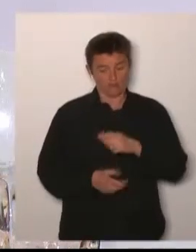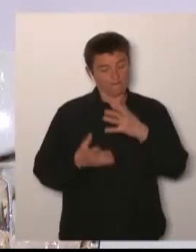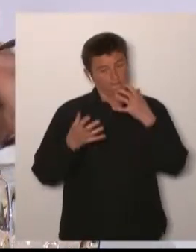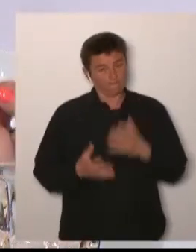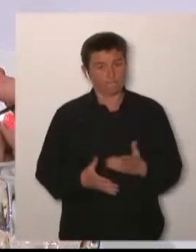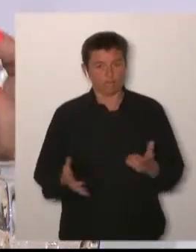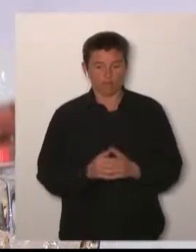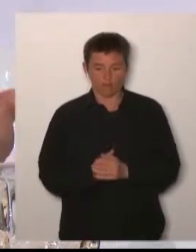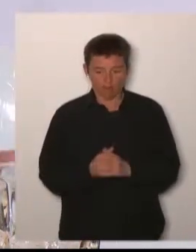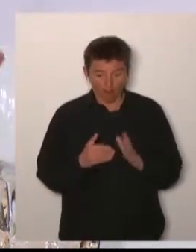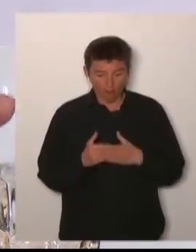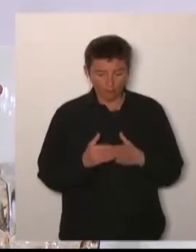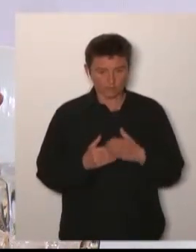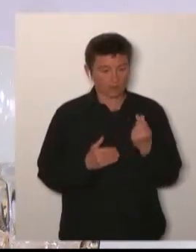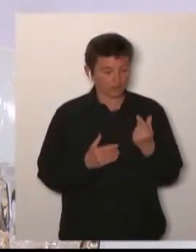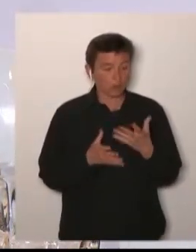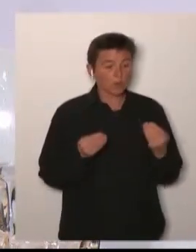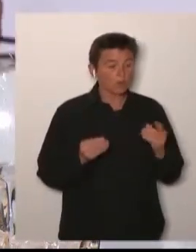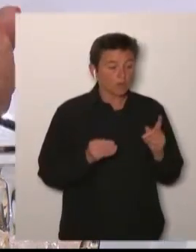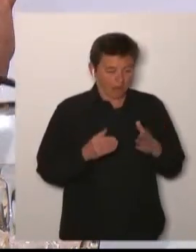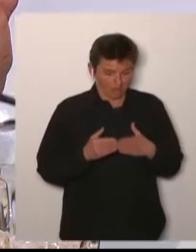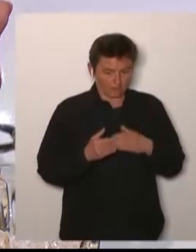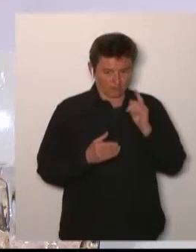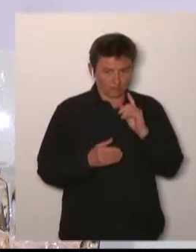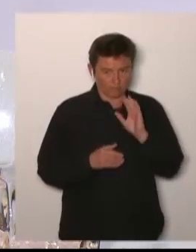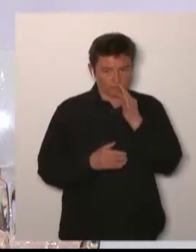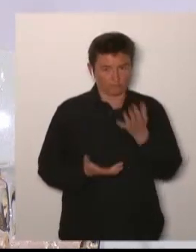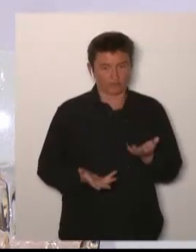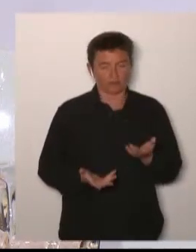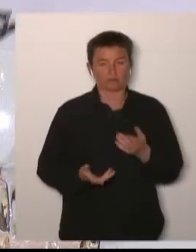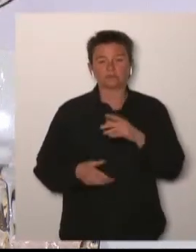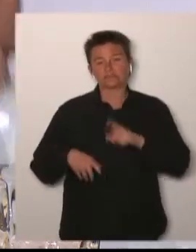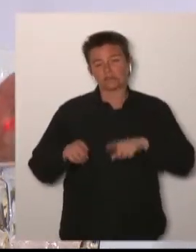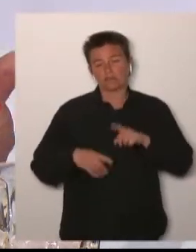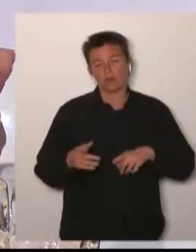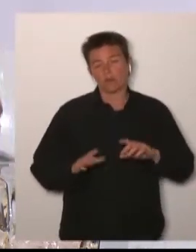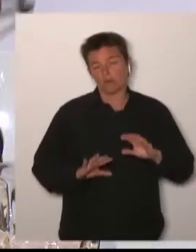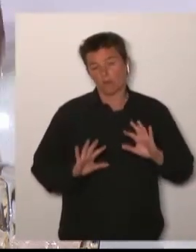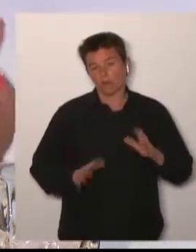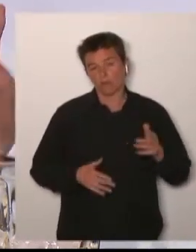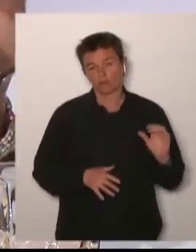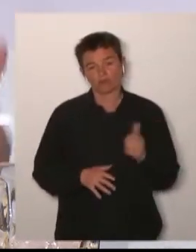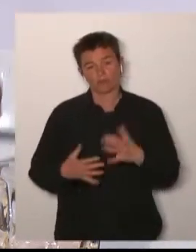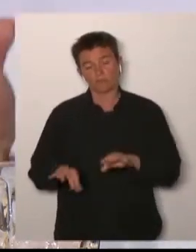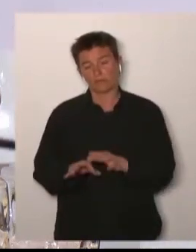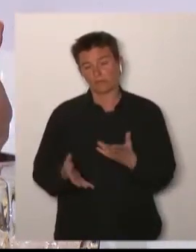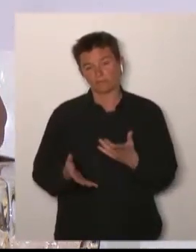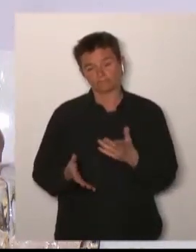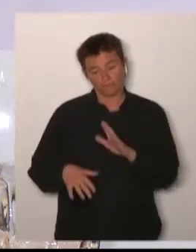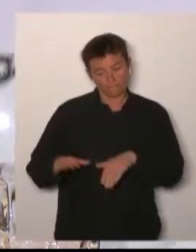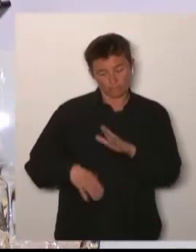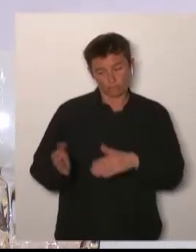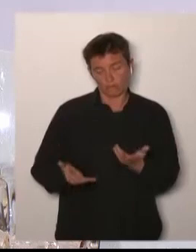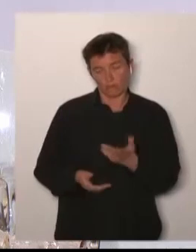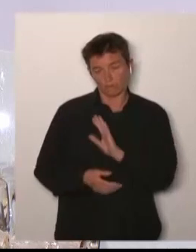So I think it's going to be very much depending on each member state, what it works for them to actually make it happen on the ground.